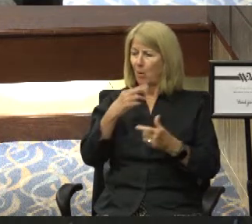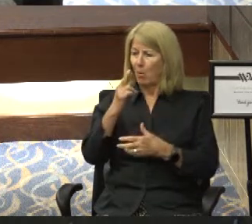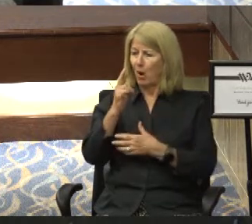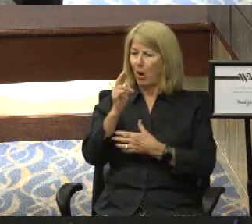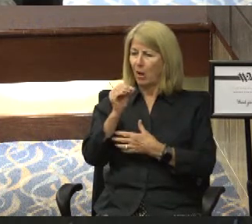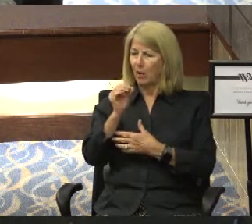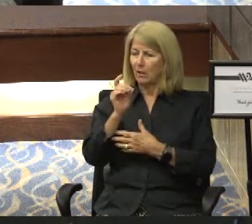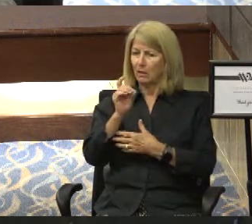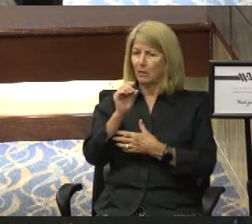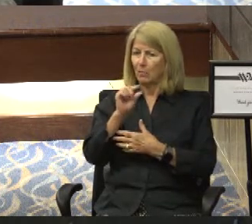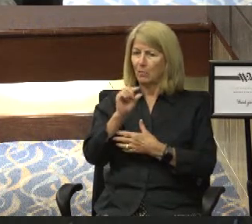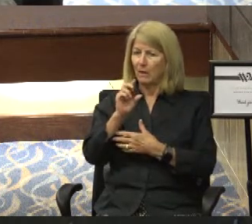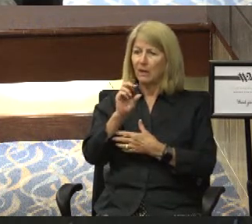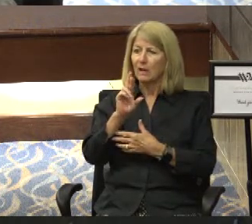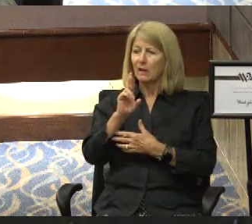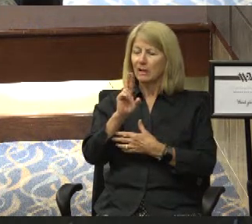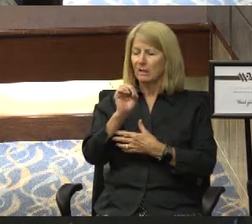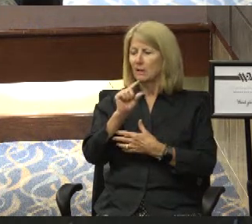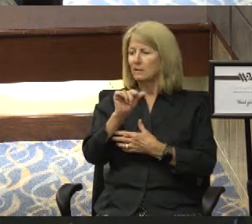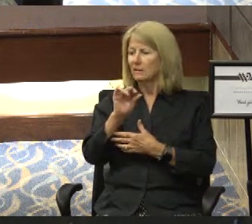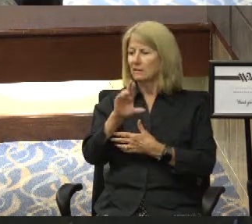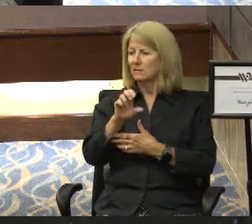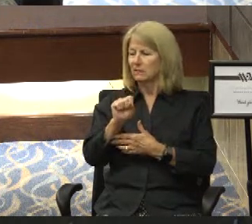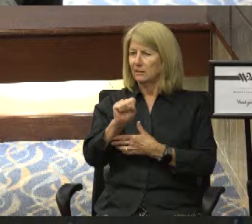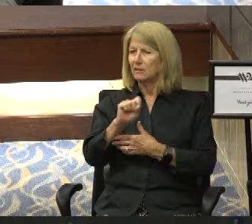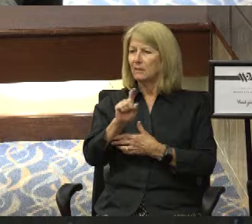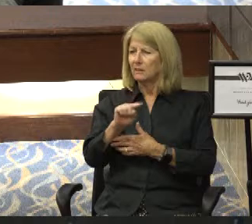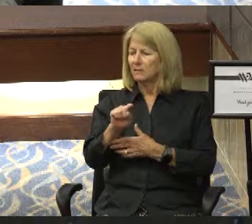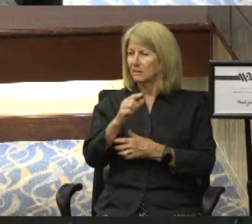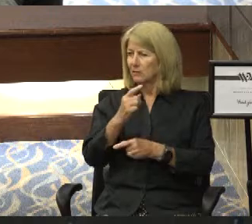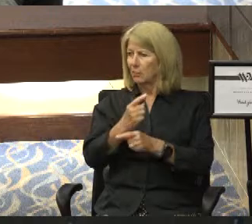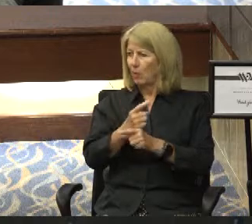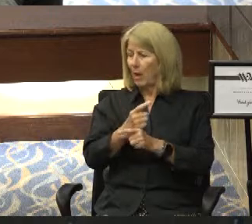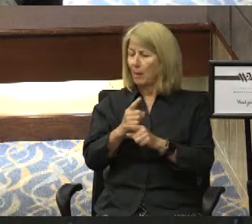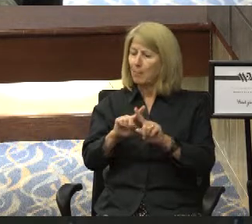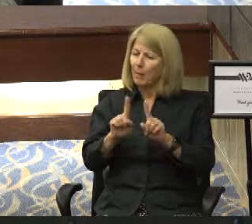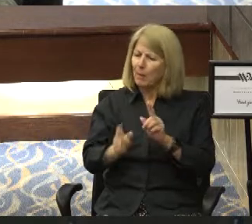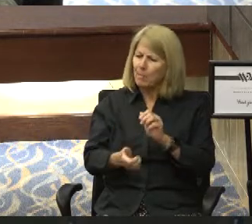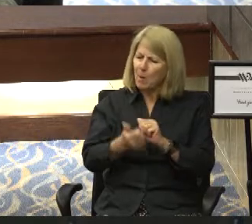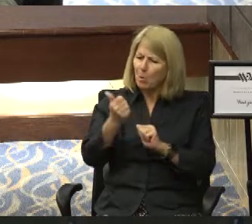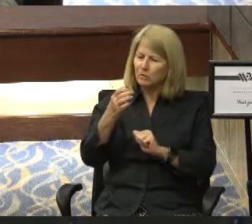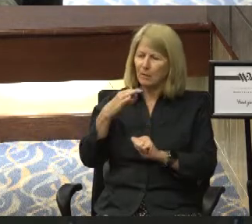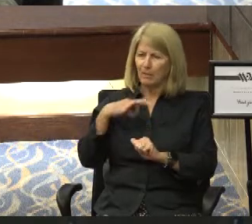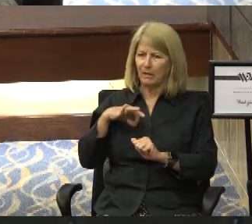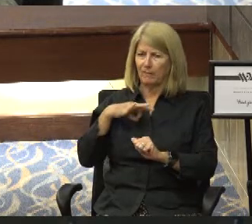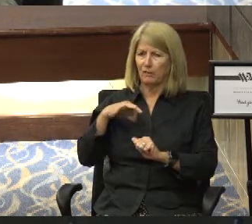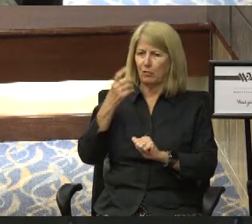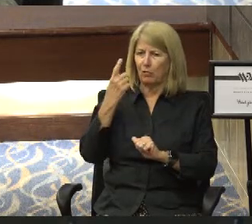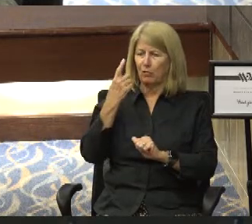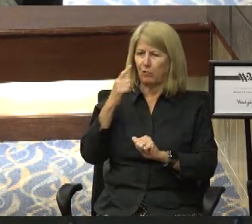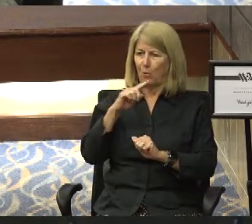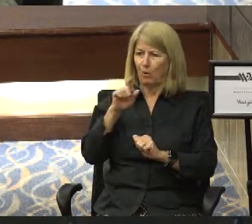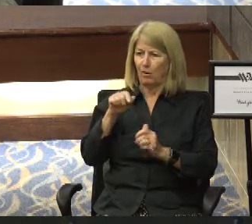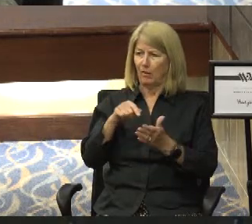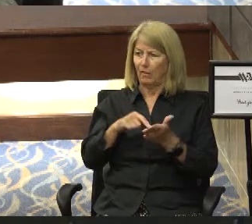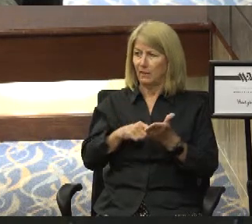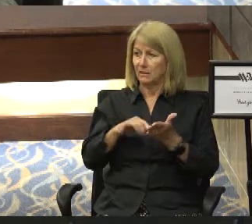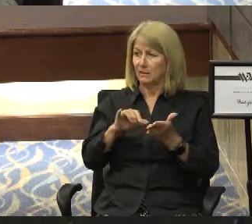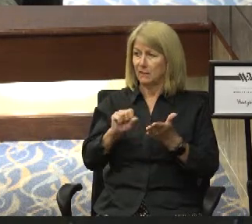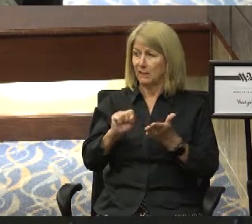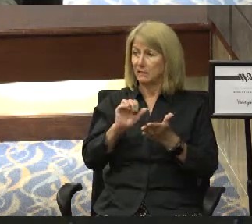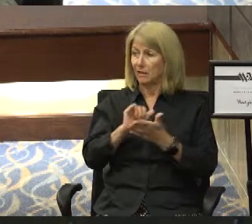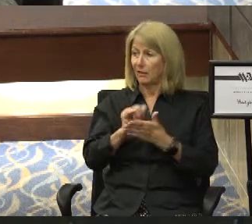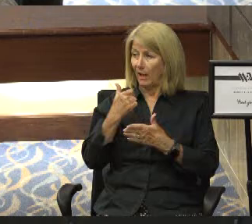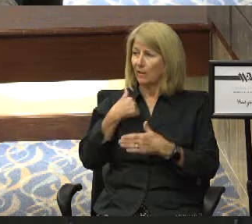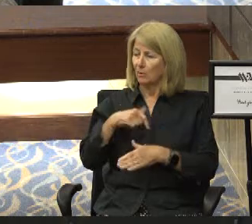lighting. But the one thing that I think is most beneficial for this is that,